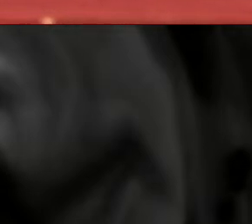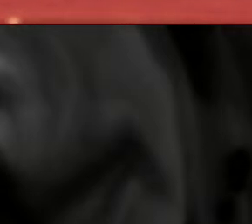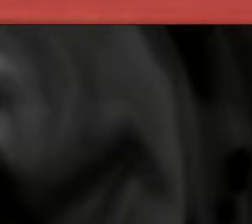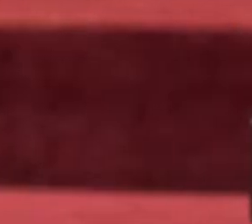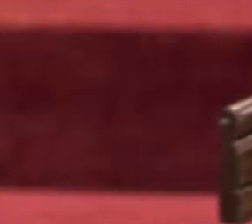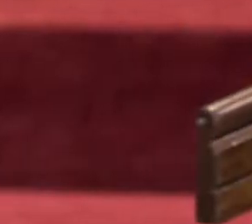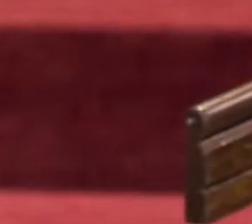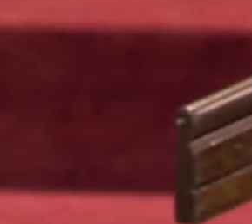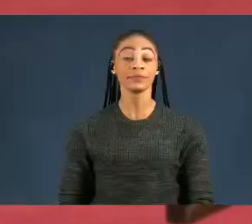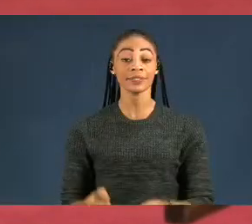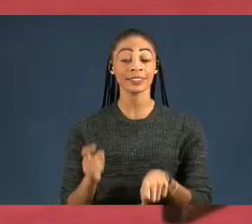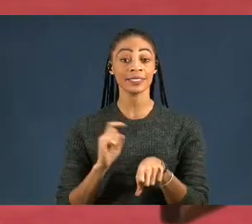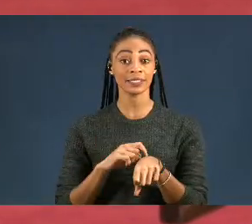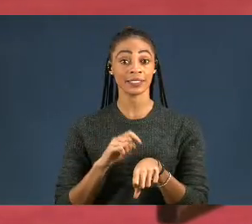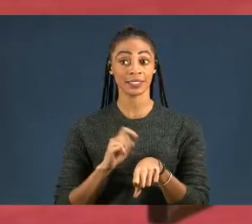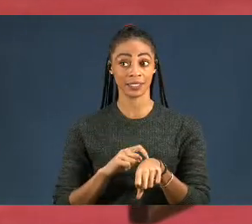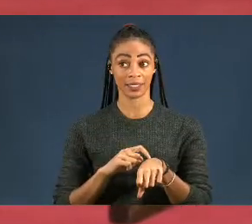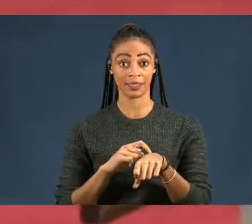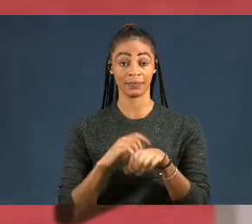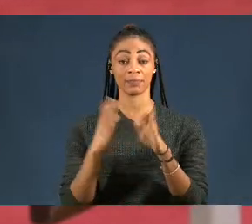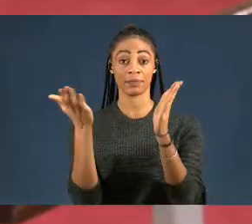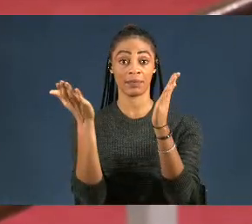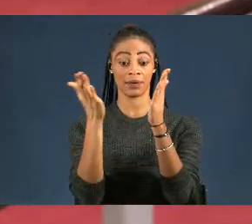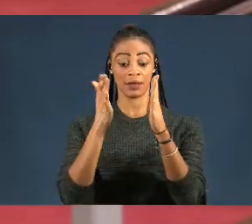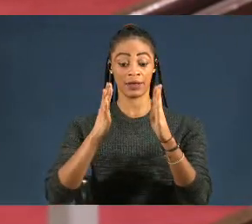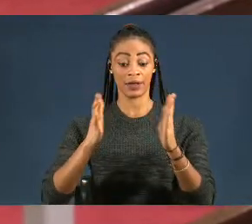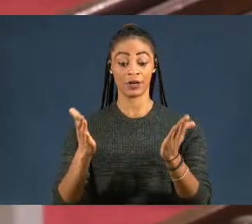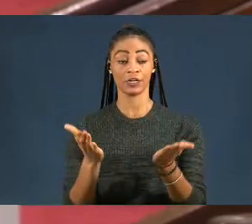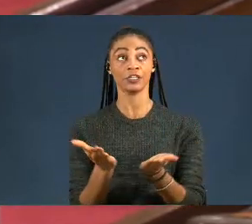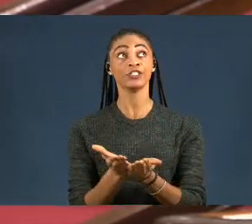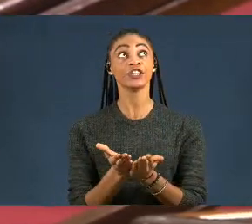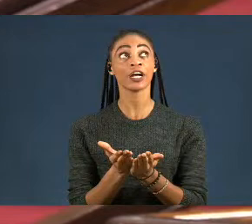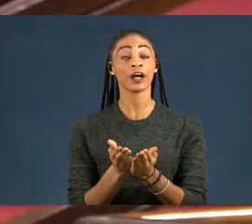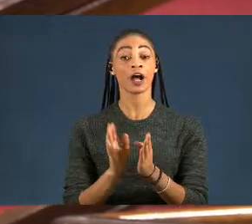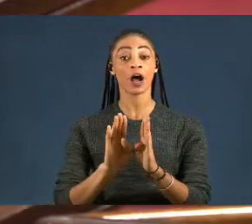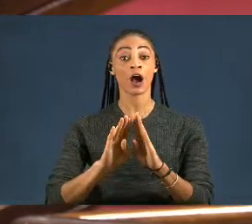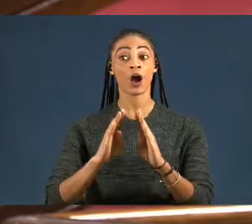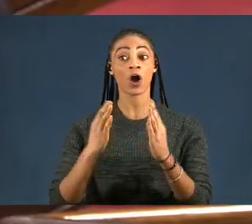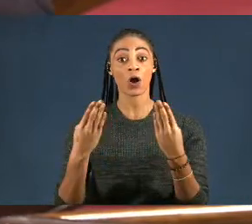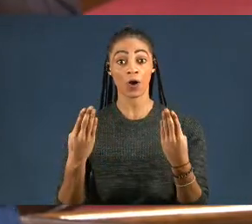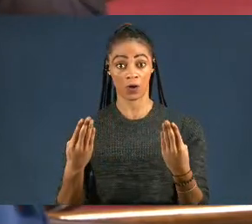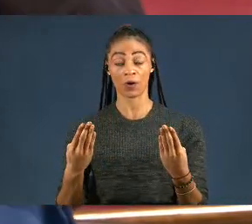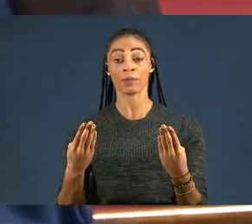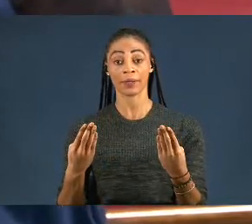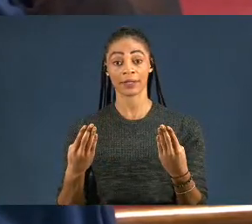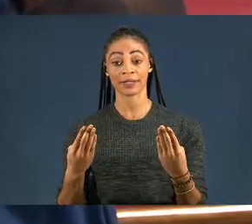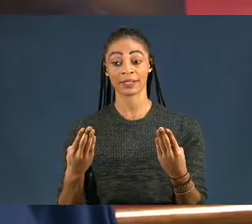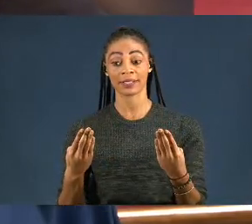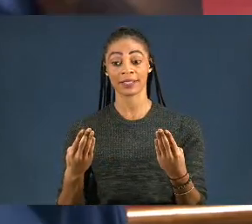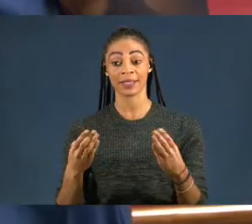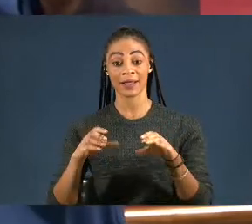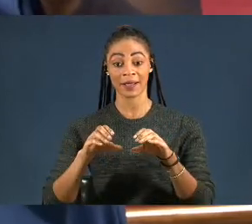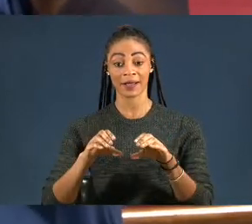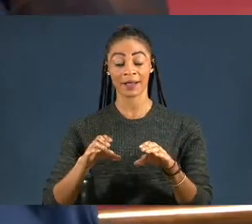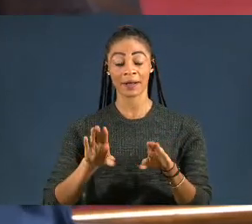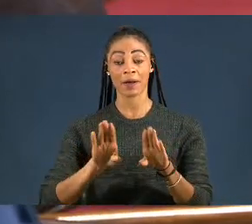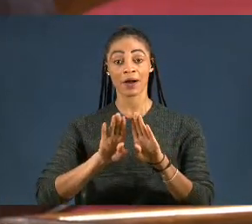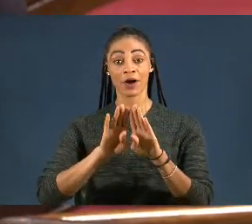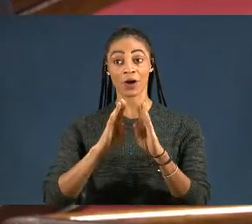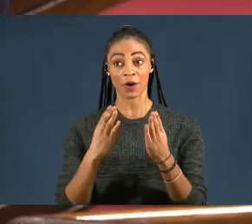When the alabaster jar was open, by the way, it was broken. It was not